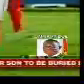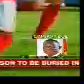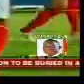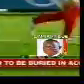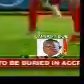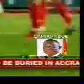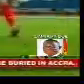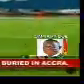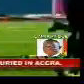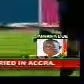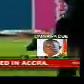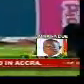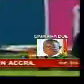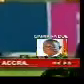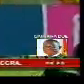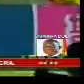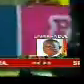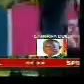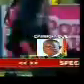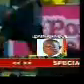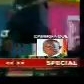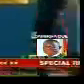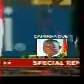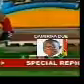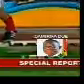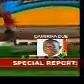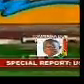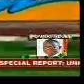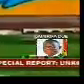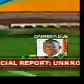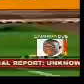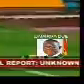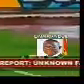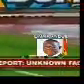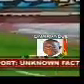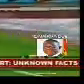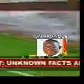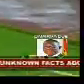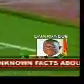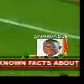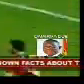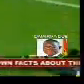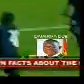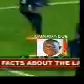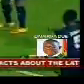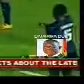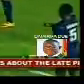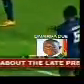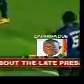Incredible stuff here. Ahly managed to find the back of the net. It's really, really quite stunning. Couldn't do anything about it. El